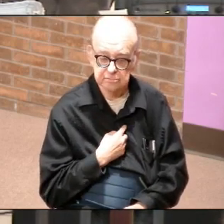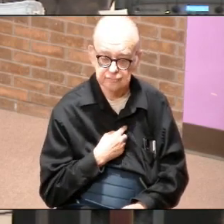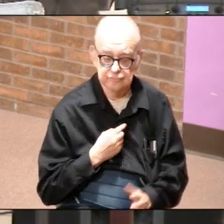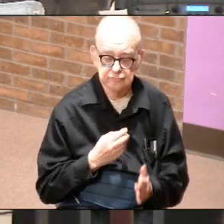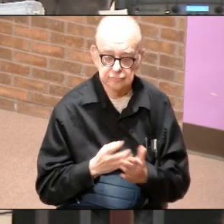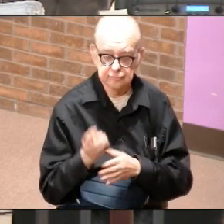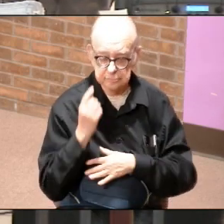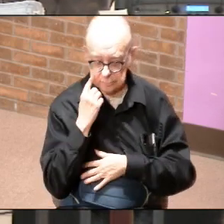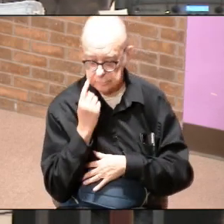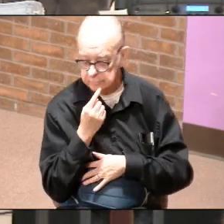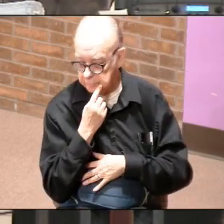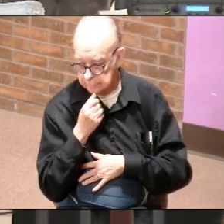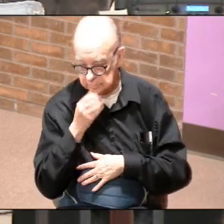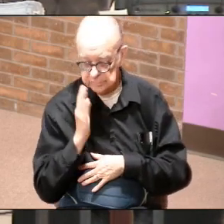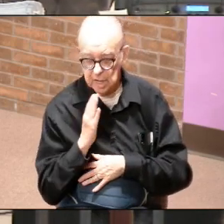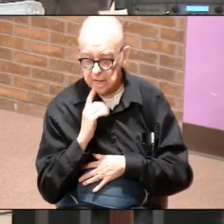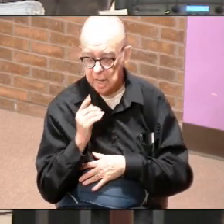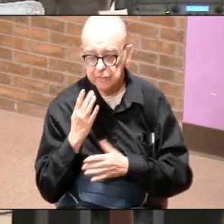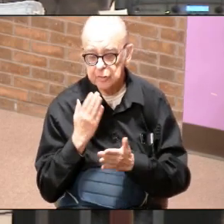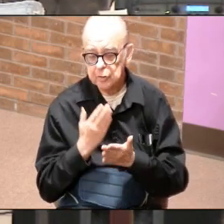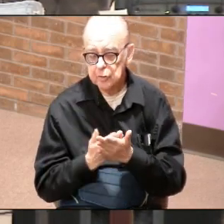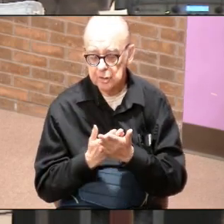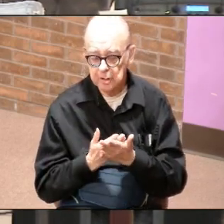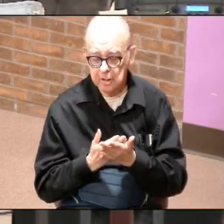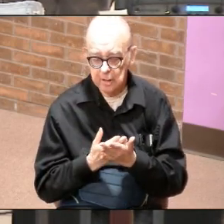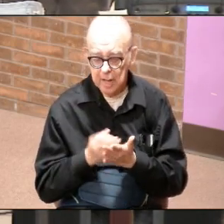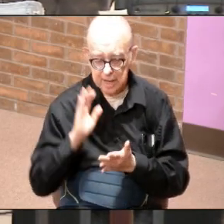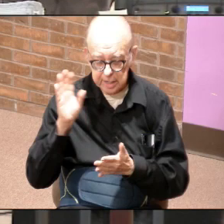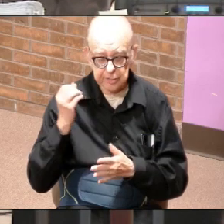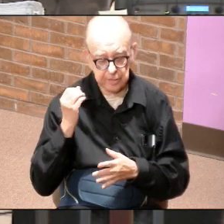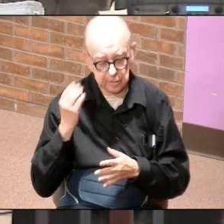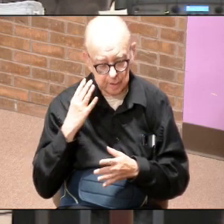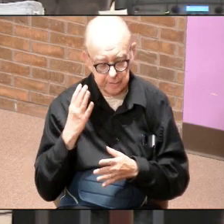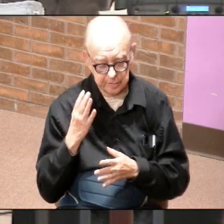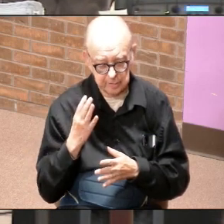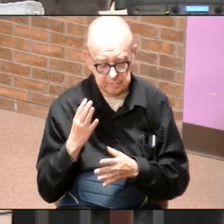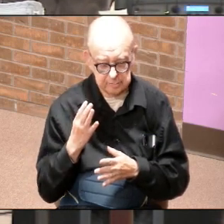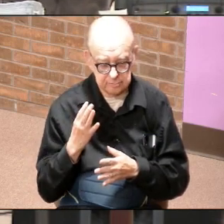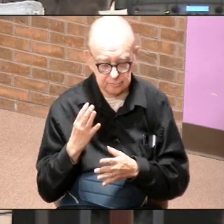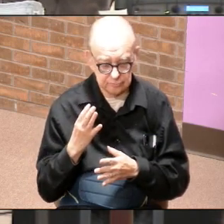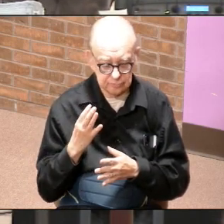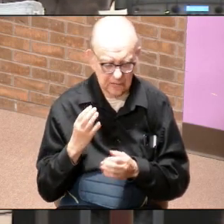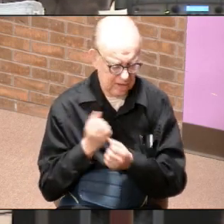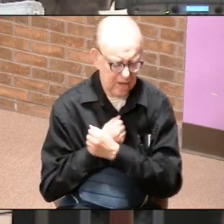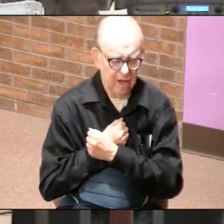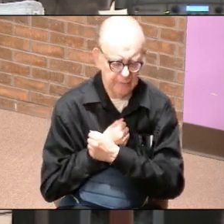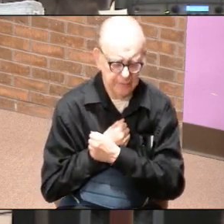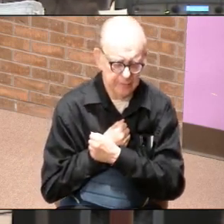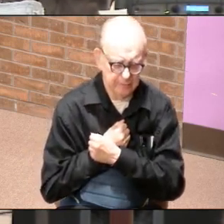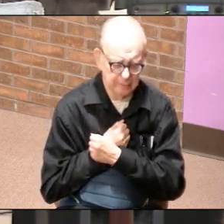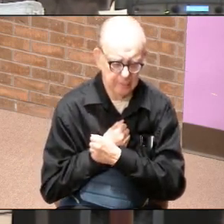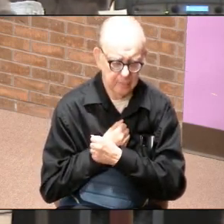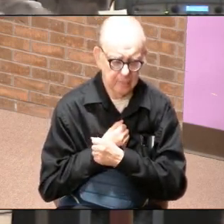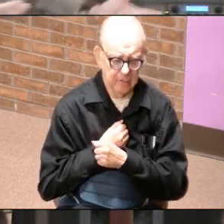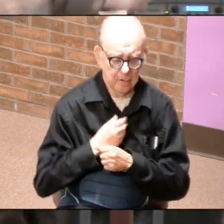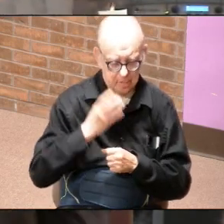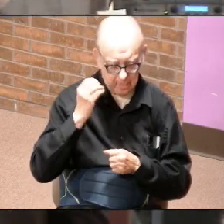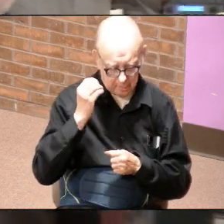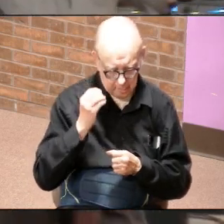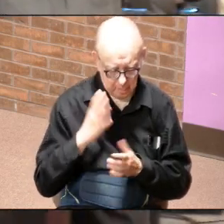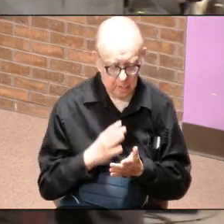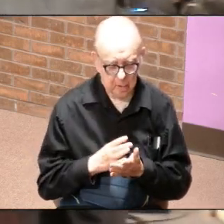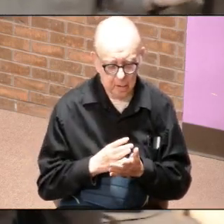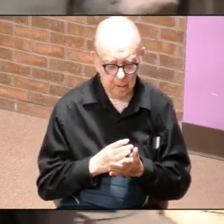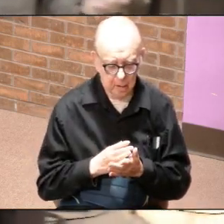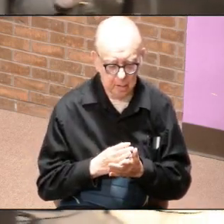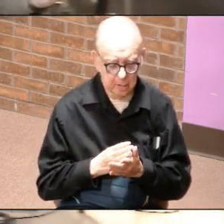through the eyes of God's goodness. In his grace. The Bible says that the sun and the moon shall